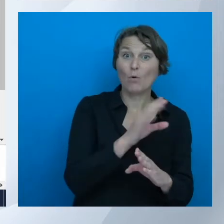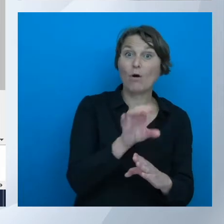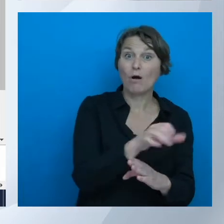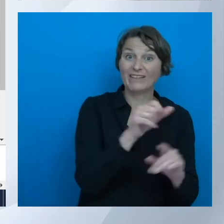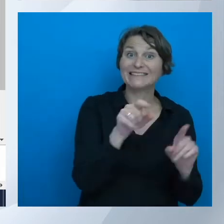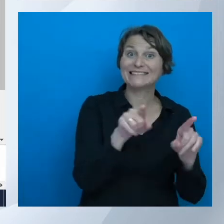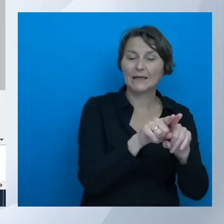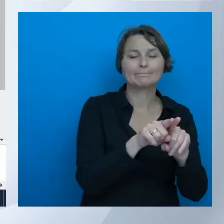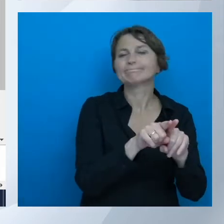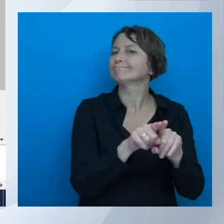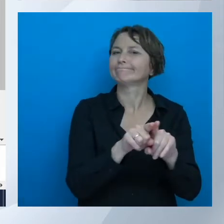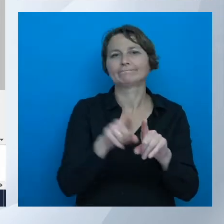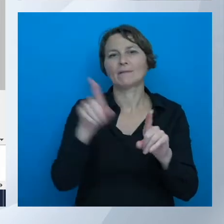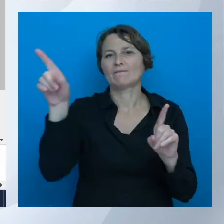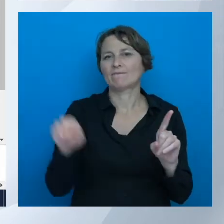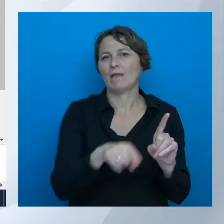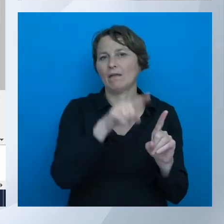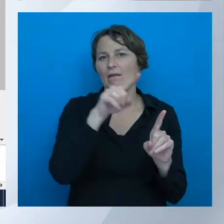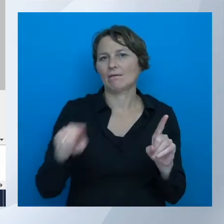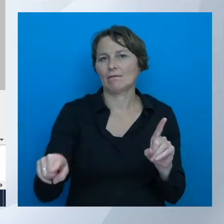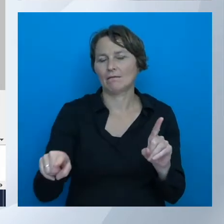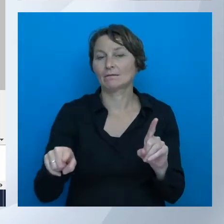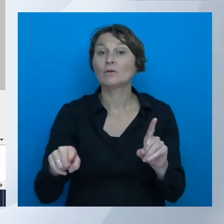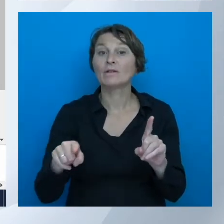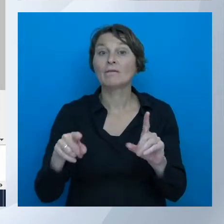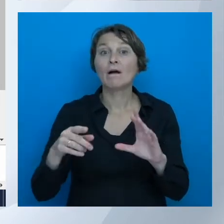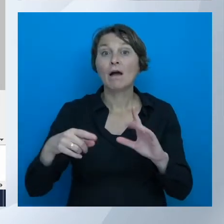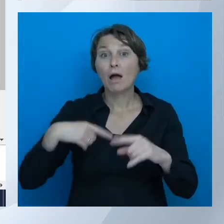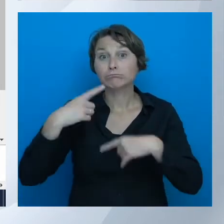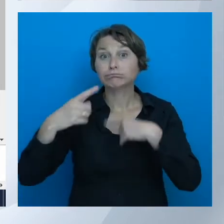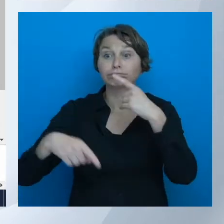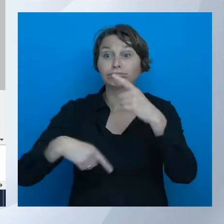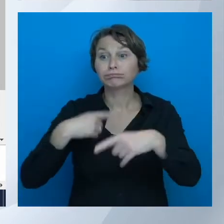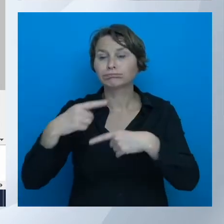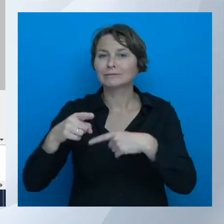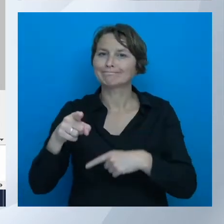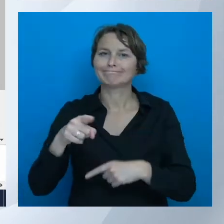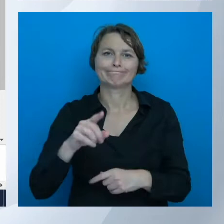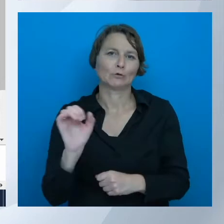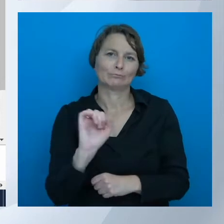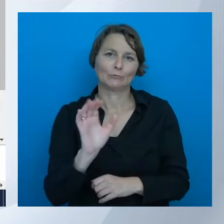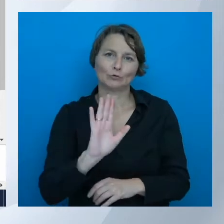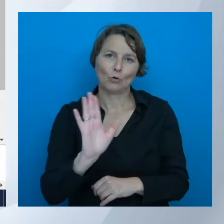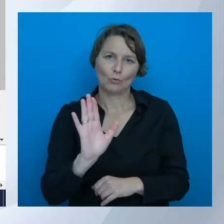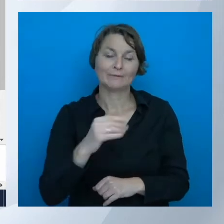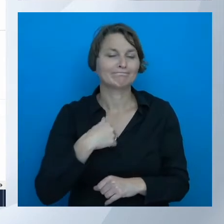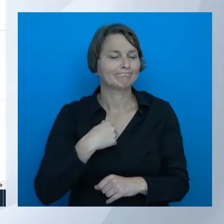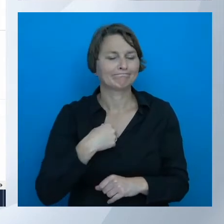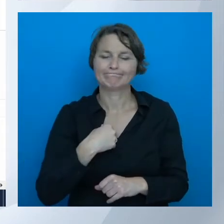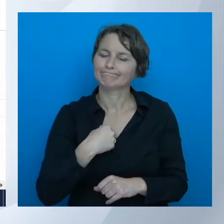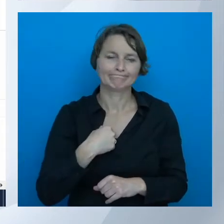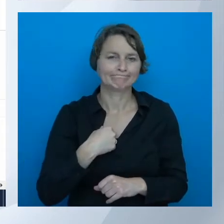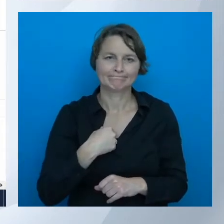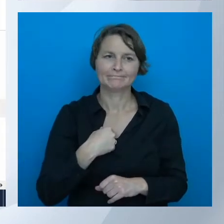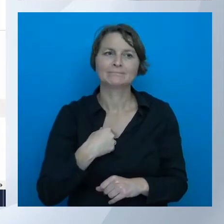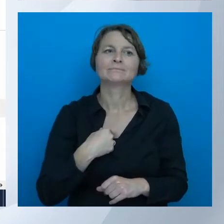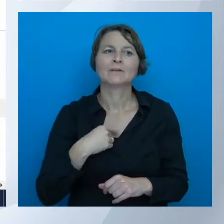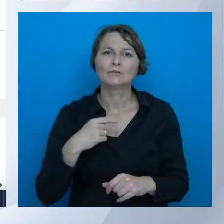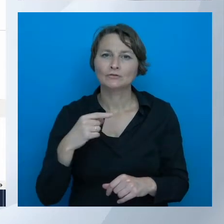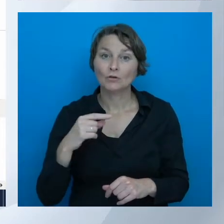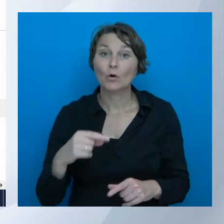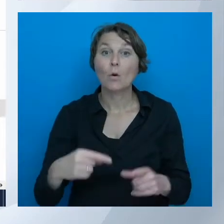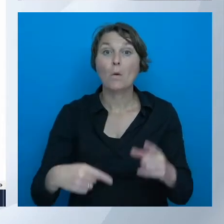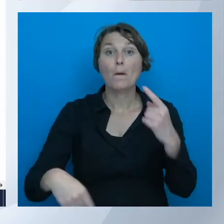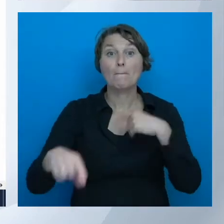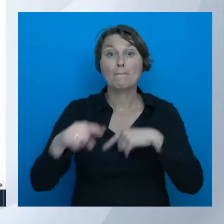is something already running, and then we'll just tell you, sorry, you can't create it. You can go back to my resource group, and you can